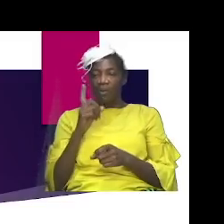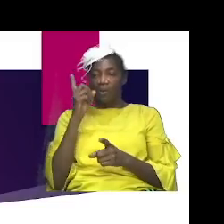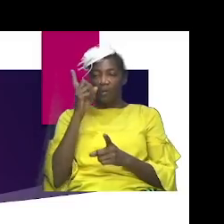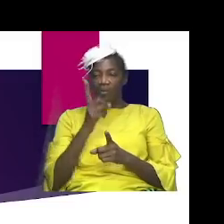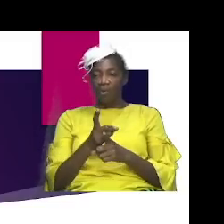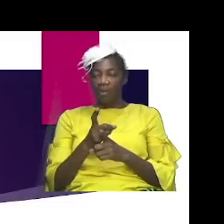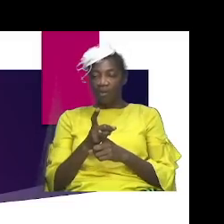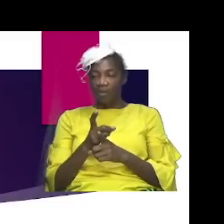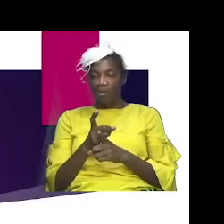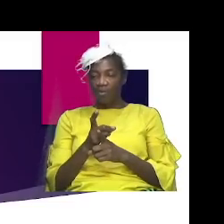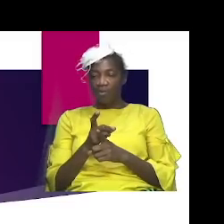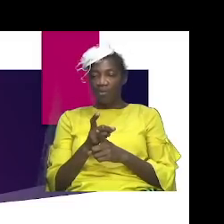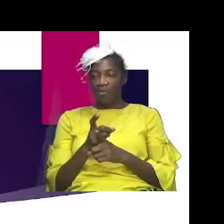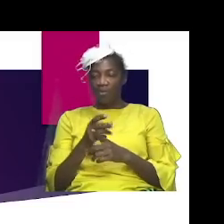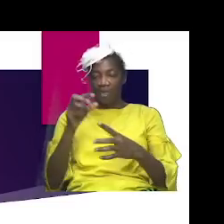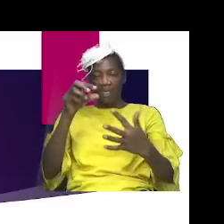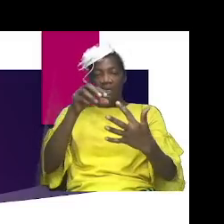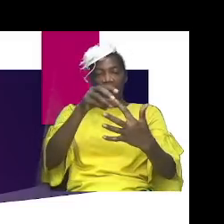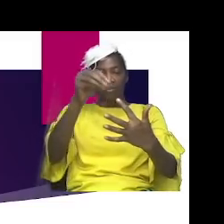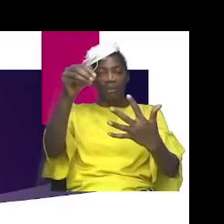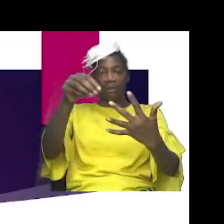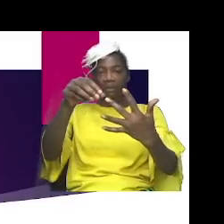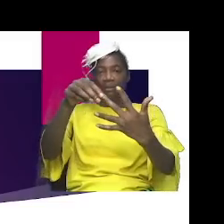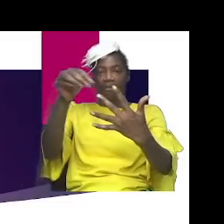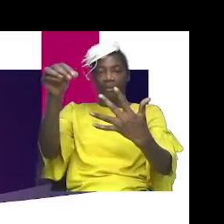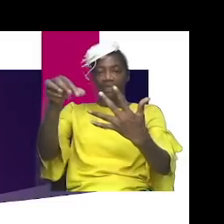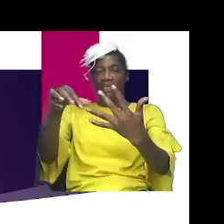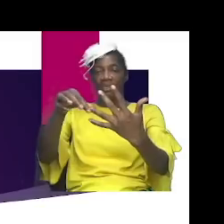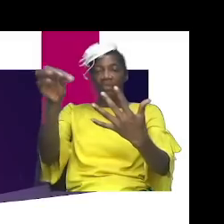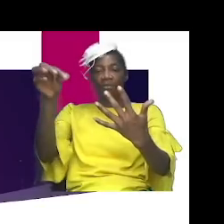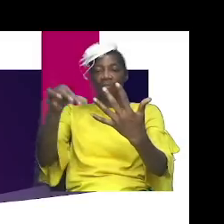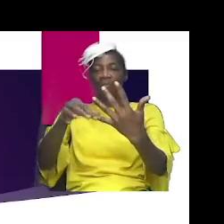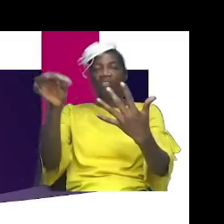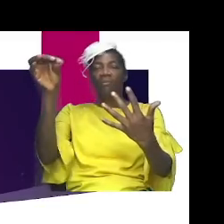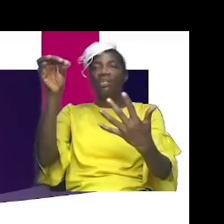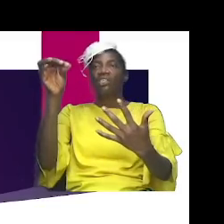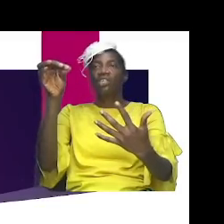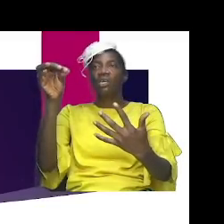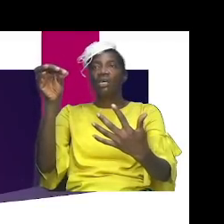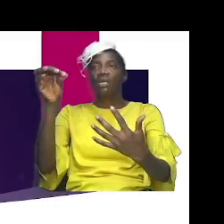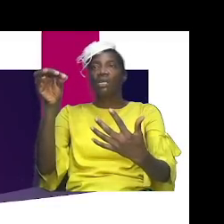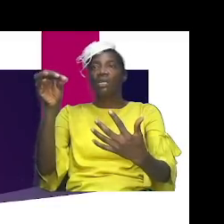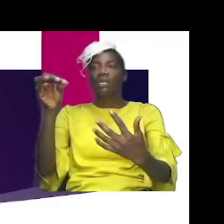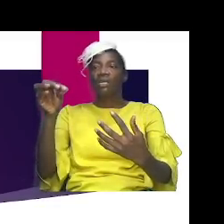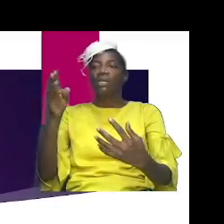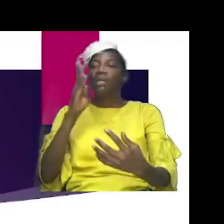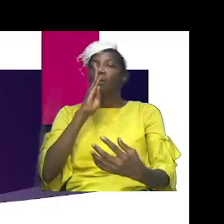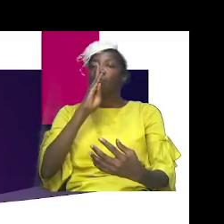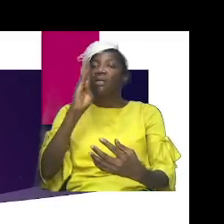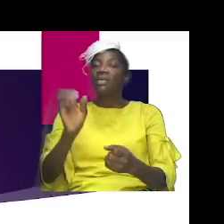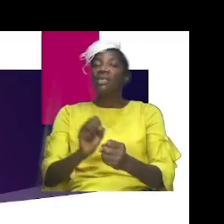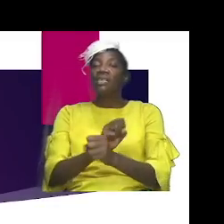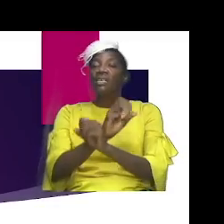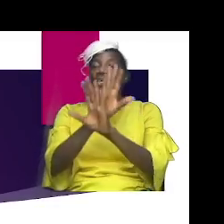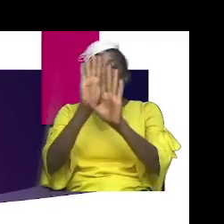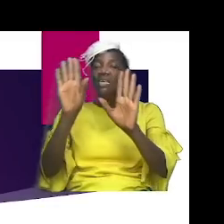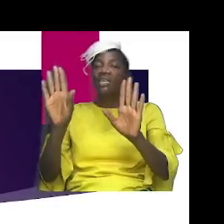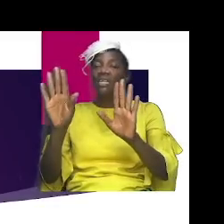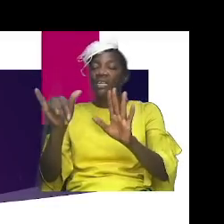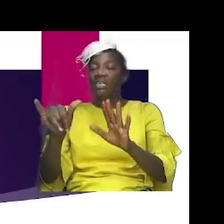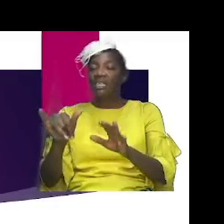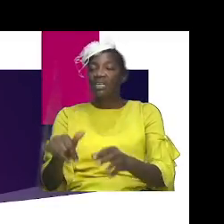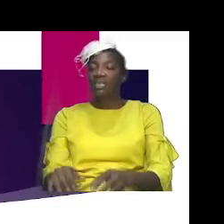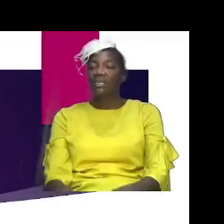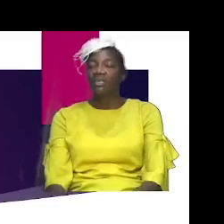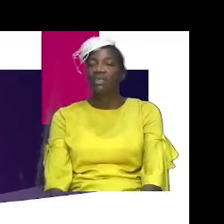to be meticulous in terms of the judgment. And therefore, we ought to be very clear on that.